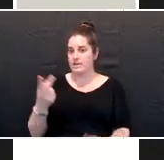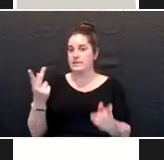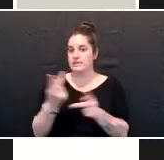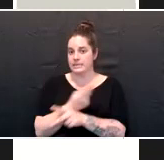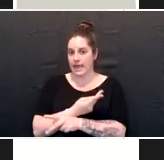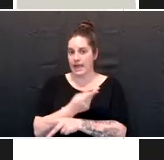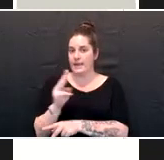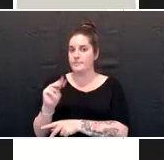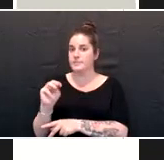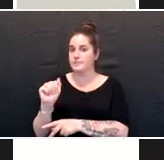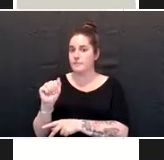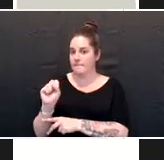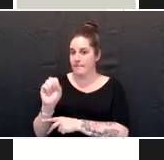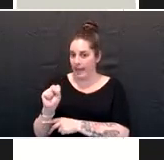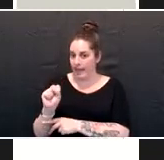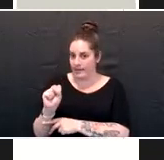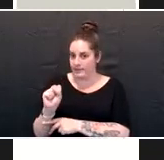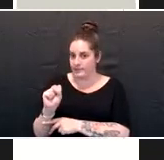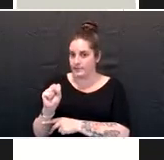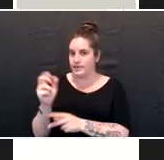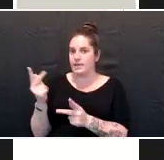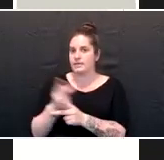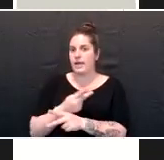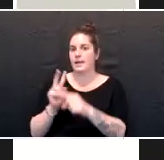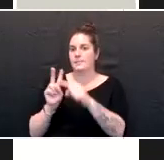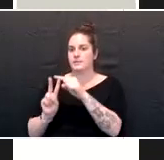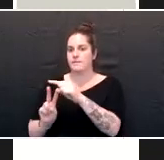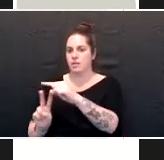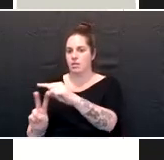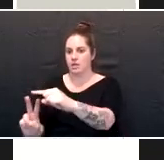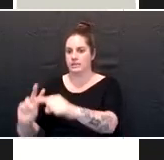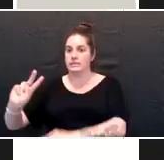mass times velocity squared. Okay?